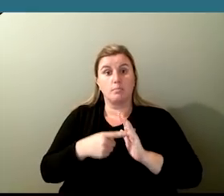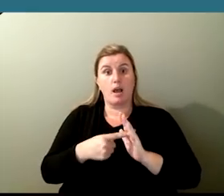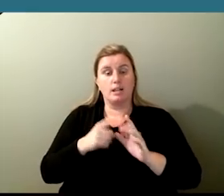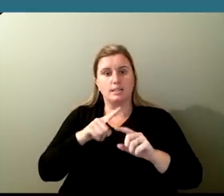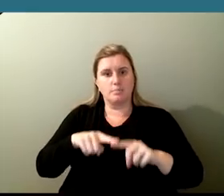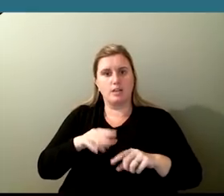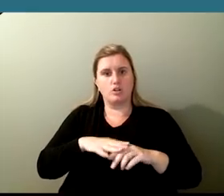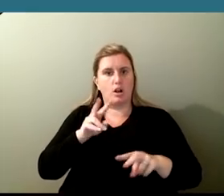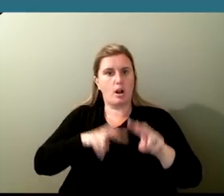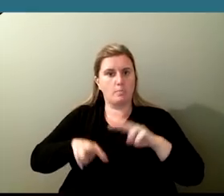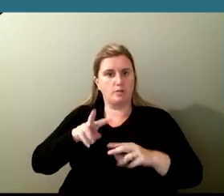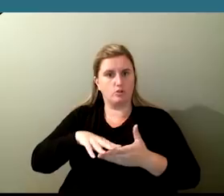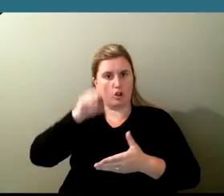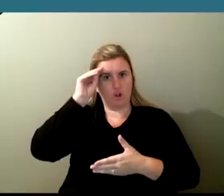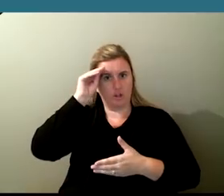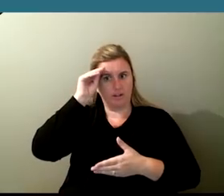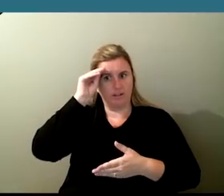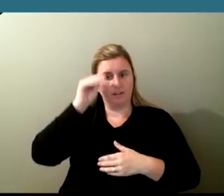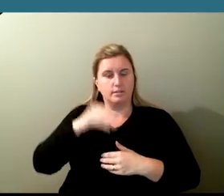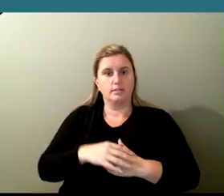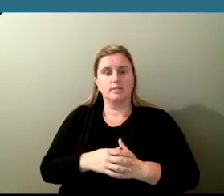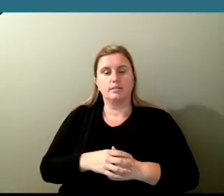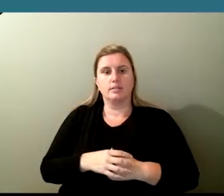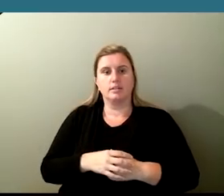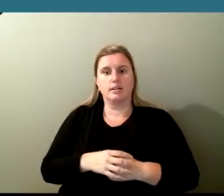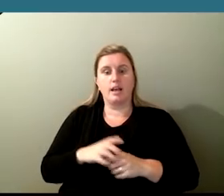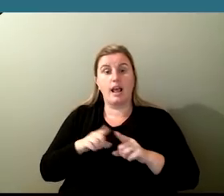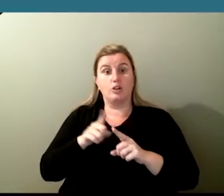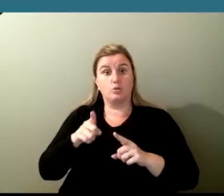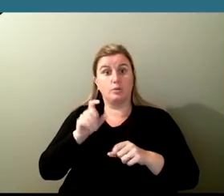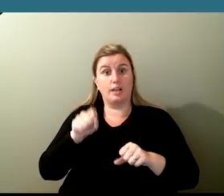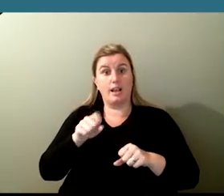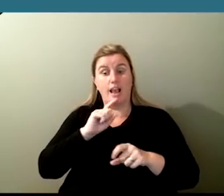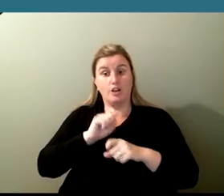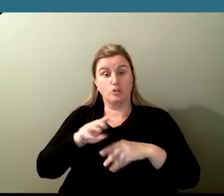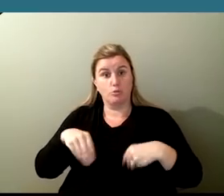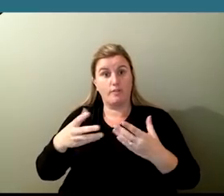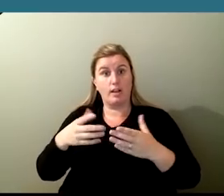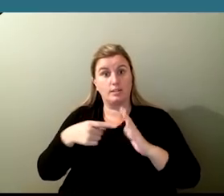on observational learning. And as you can actually provide demonstrations of skill